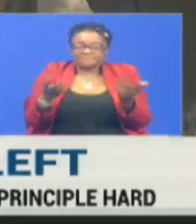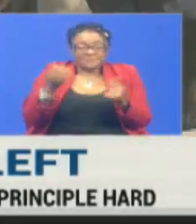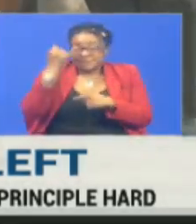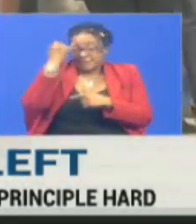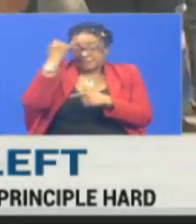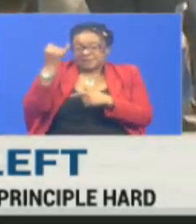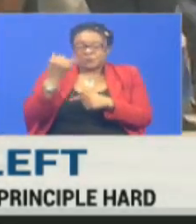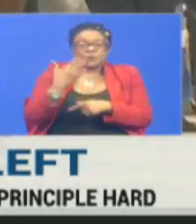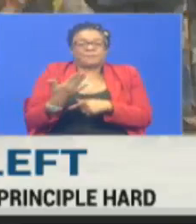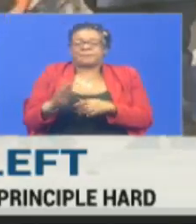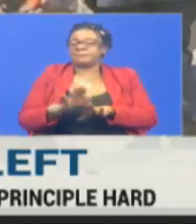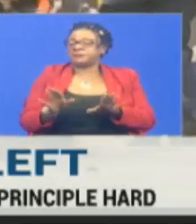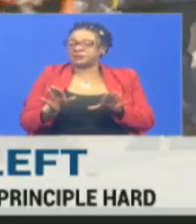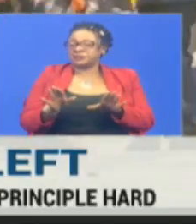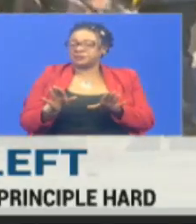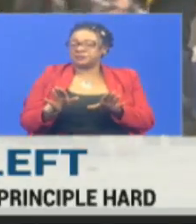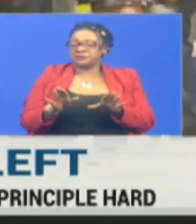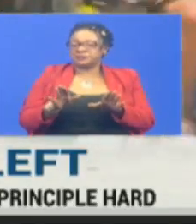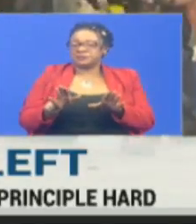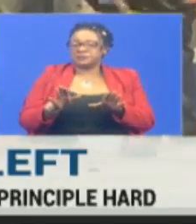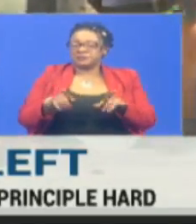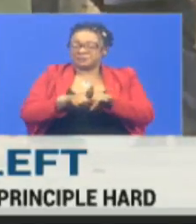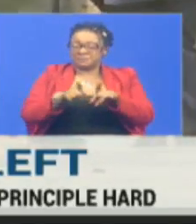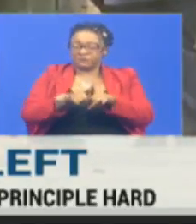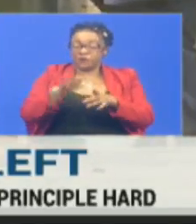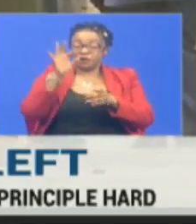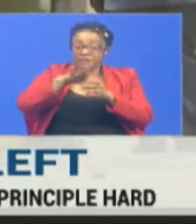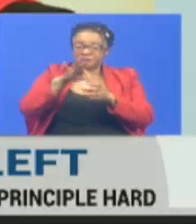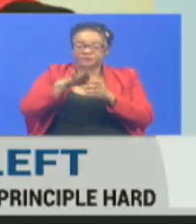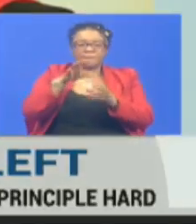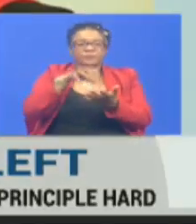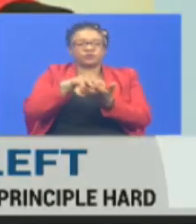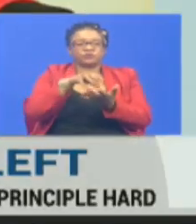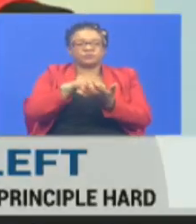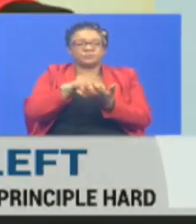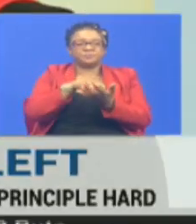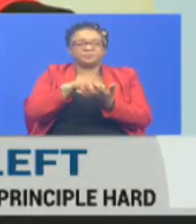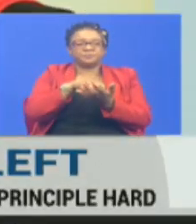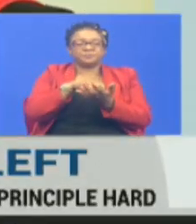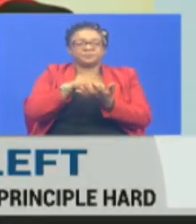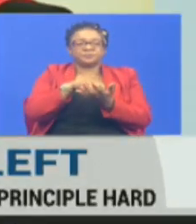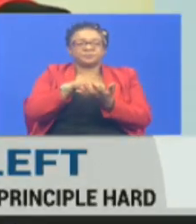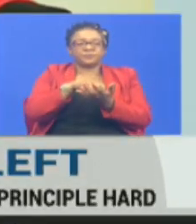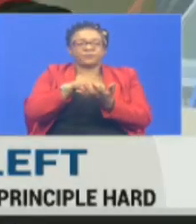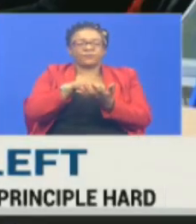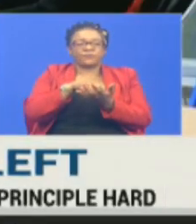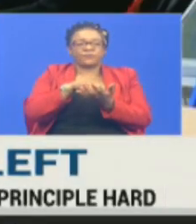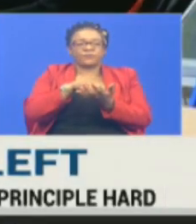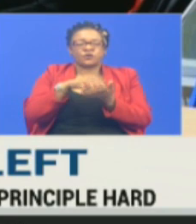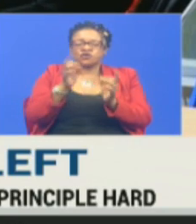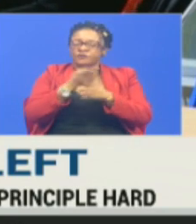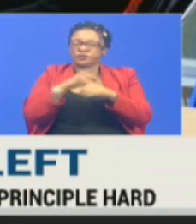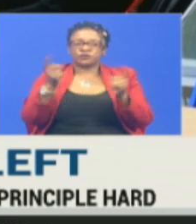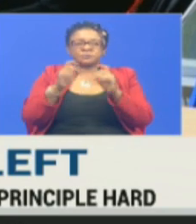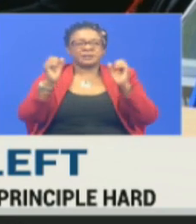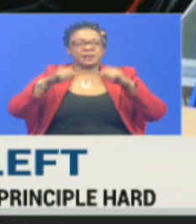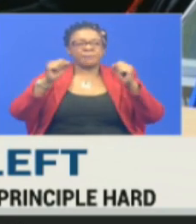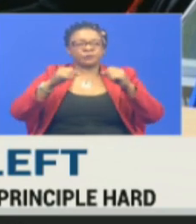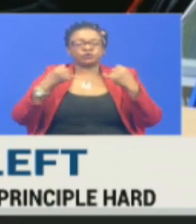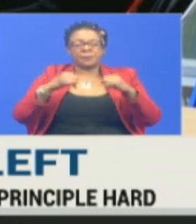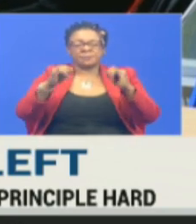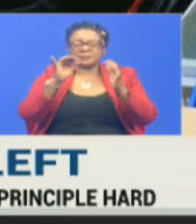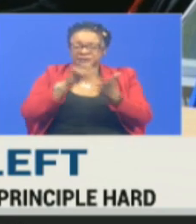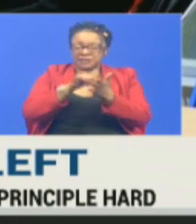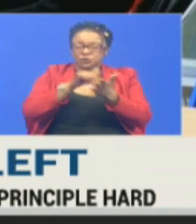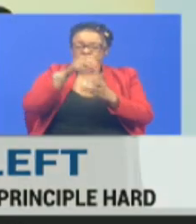paper, more so for elective positions. And we've not been able to implement this as envisioned within the